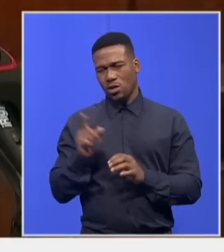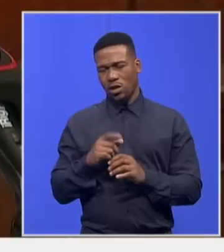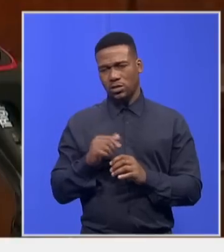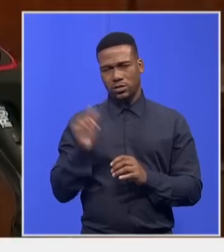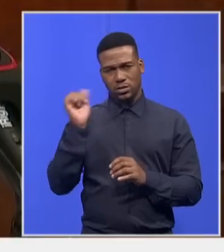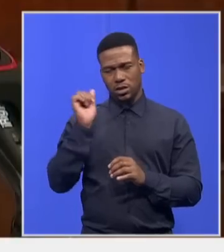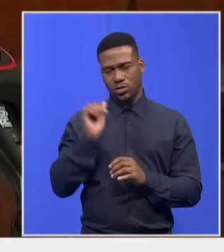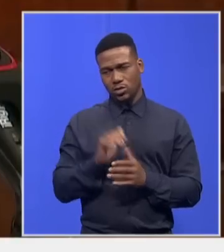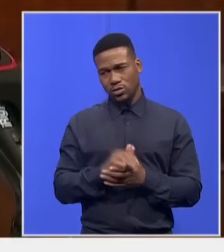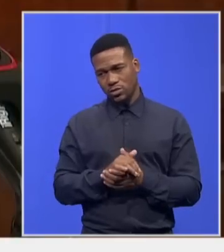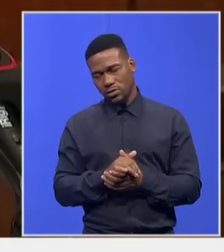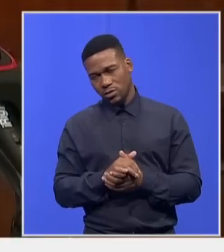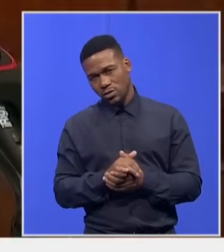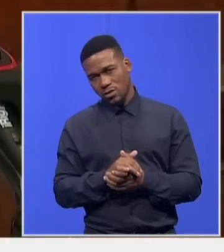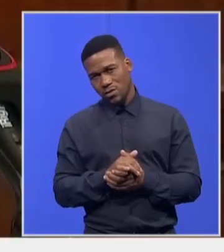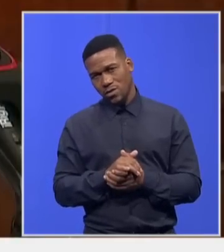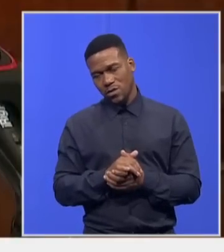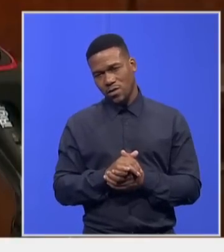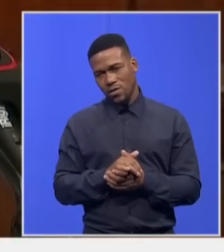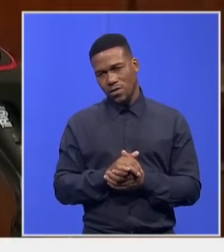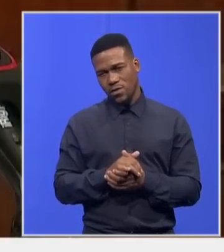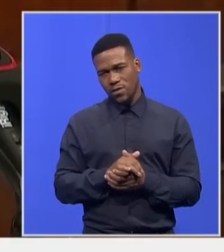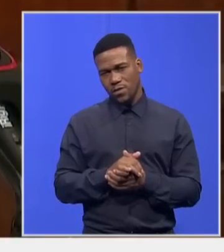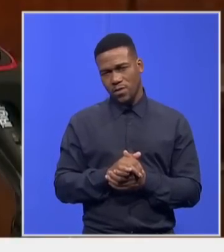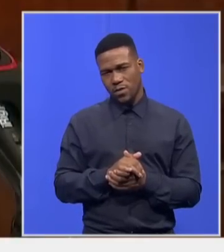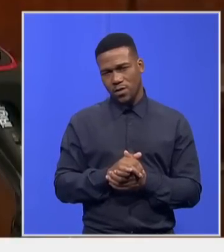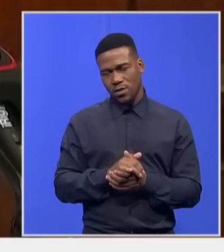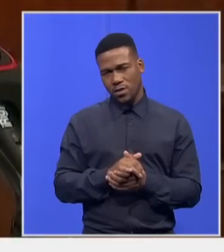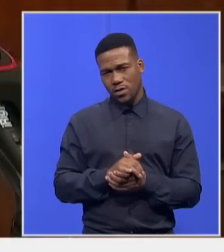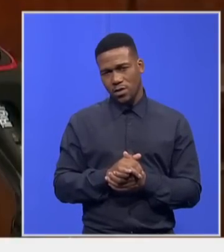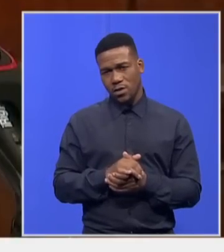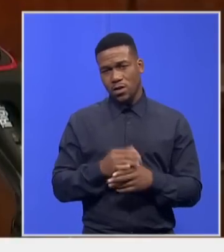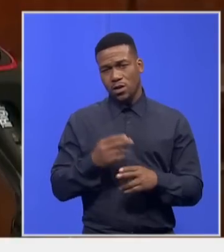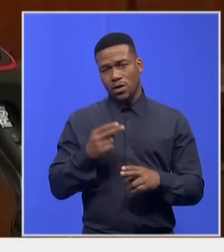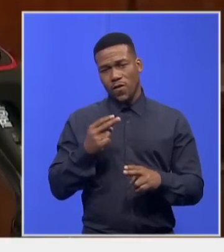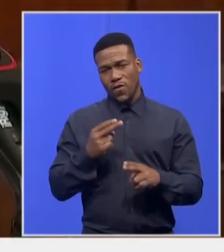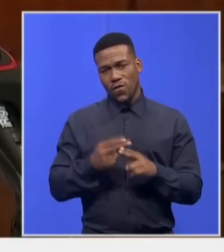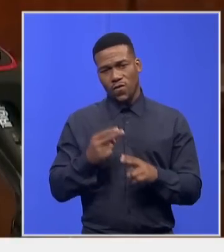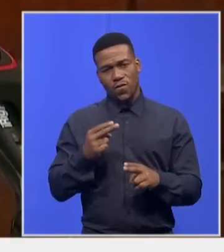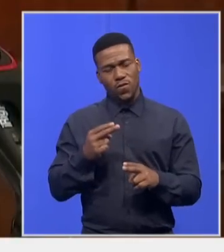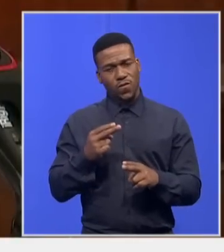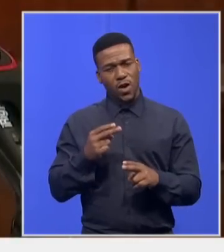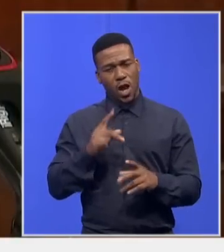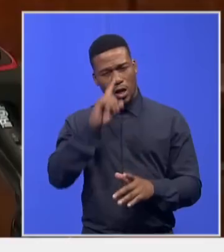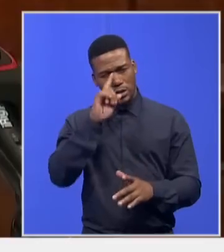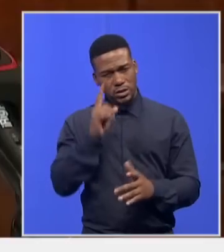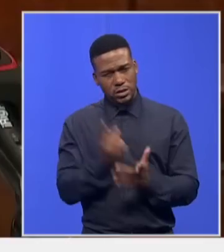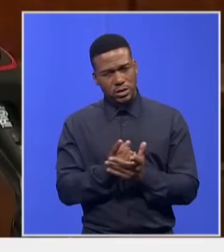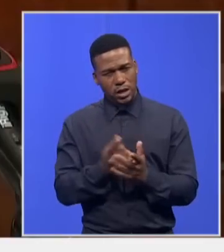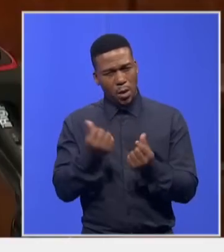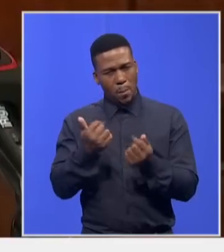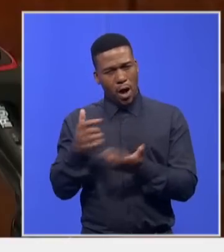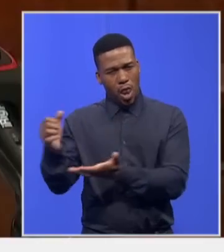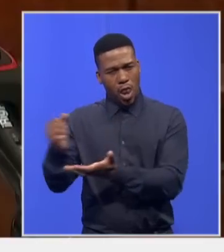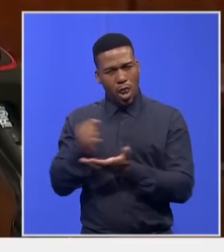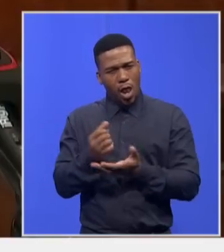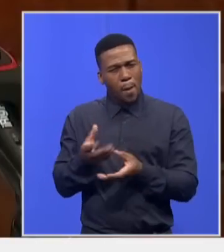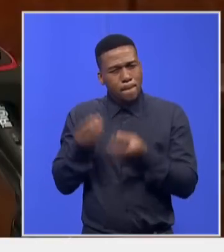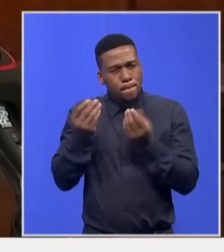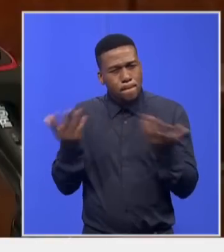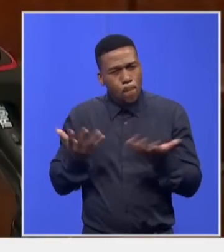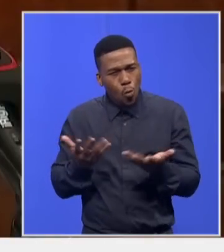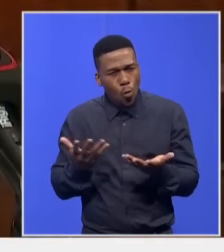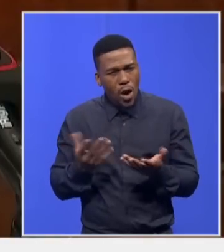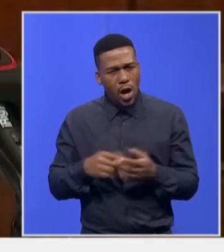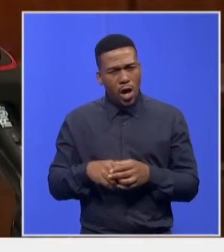like you are going to require a lot of money. Obviously, that will be up to the finance minister to make the determination of where the money comes from. But do you have a figure in mind